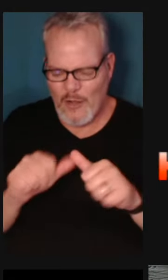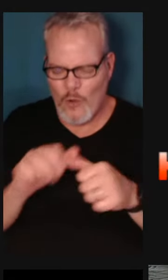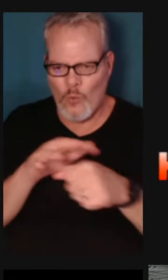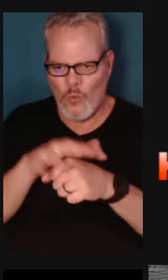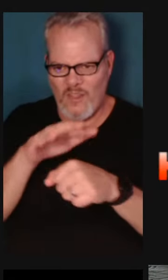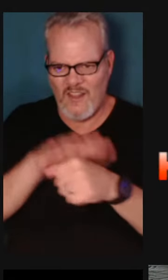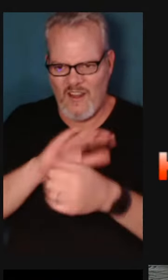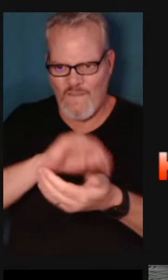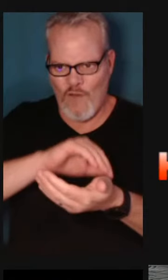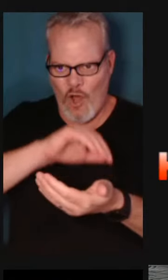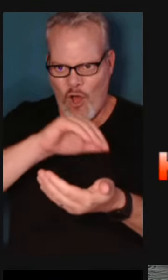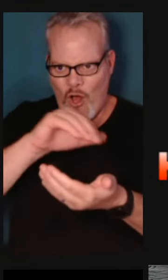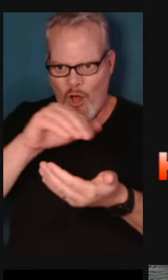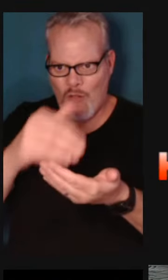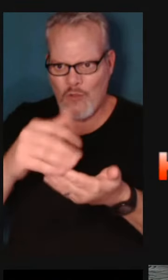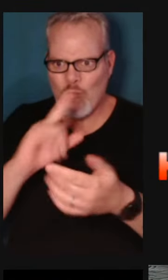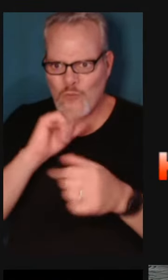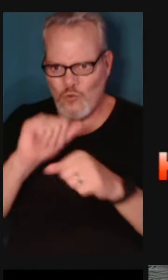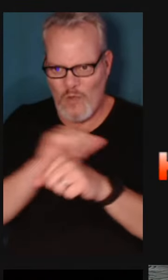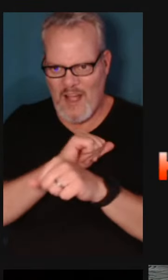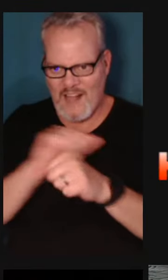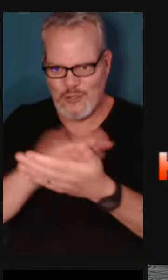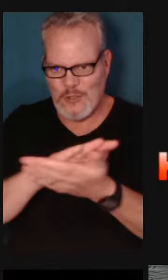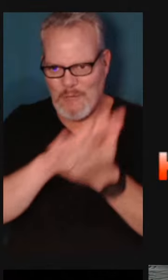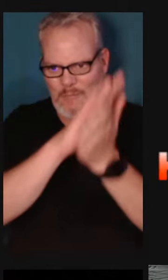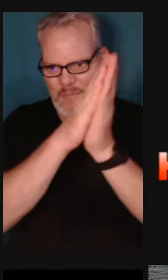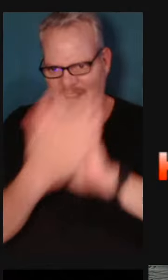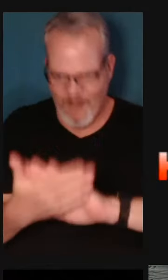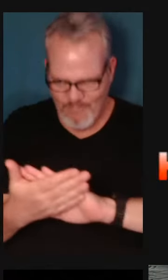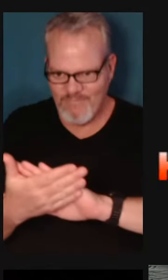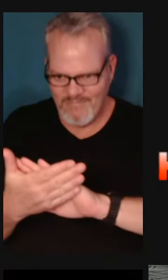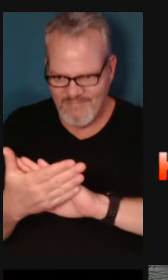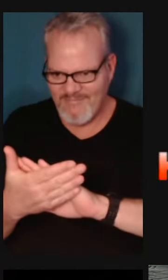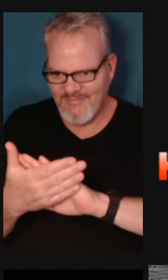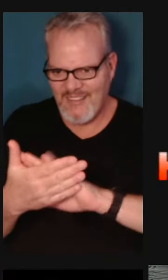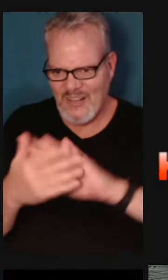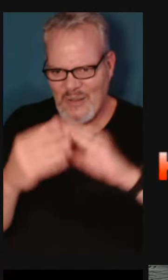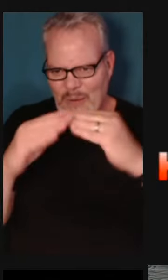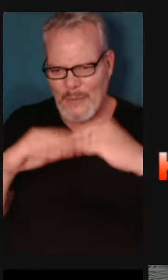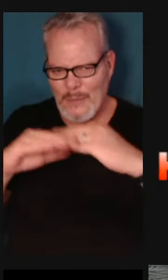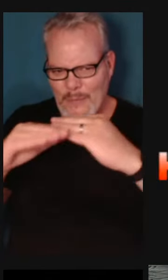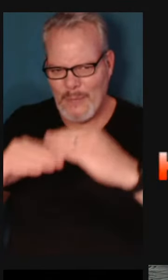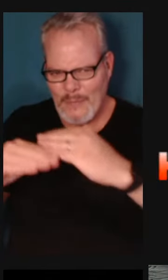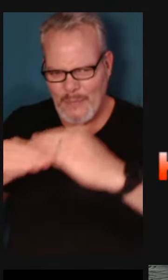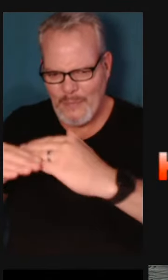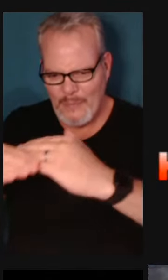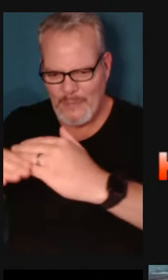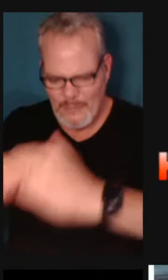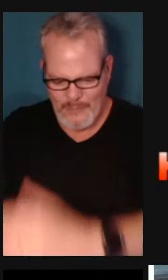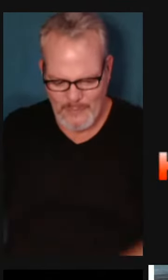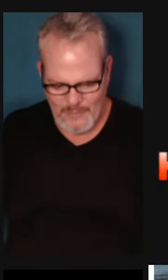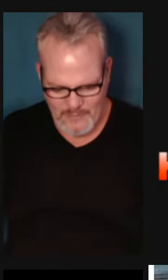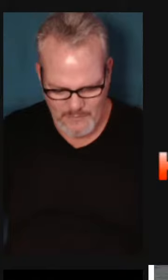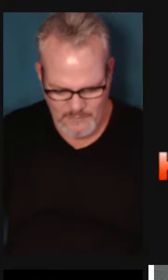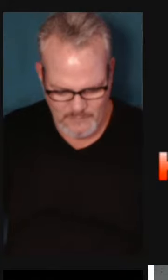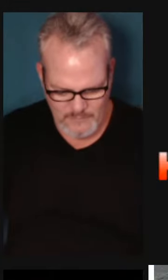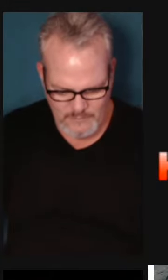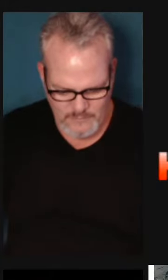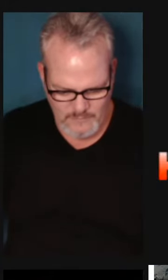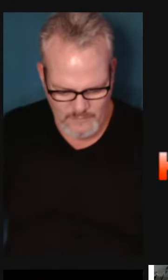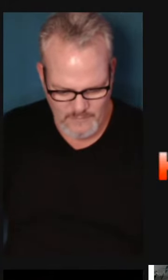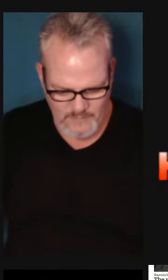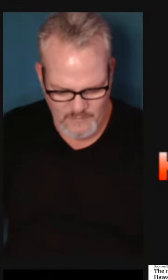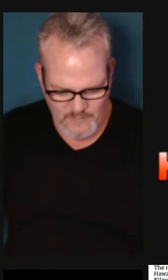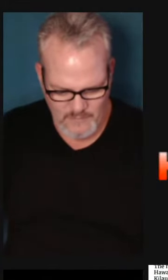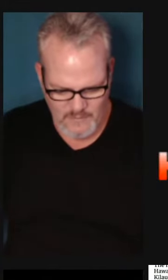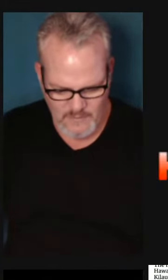actually coalesce into a lava flow and ooze a short distance. So that's one of the cooler things to me here.